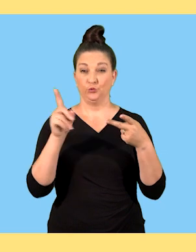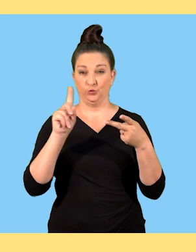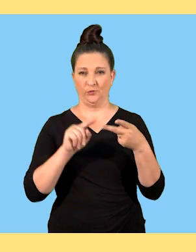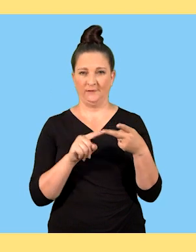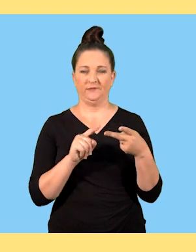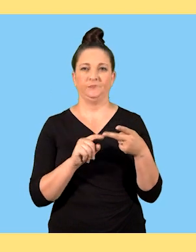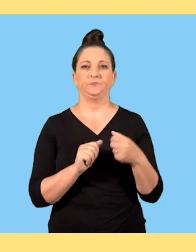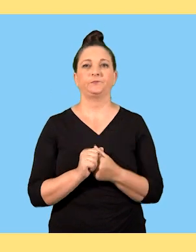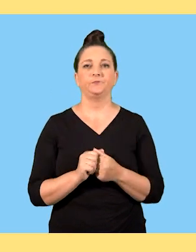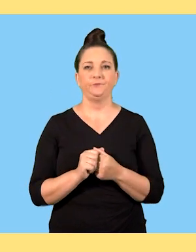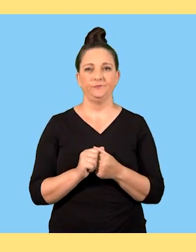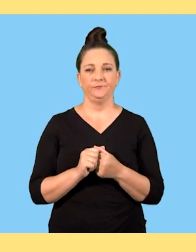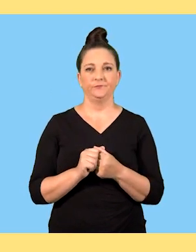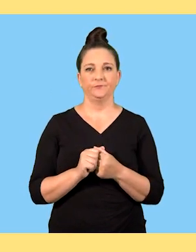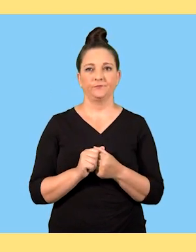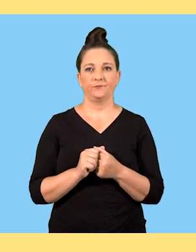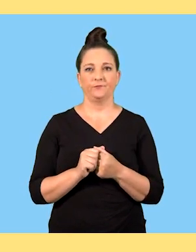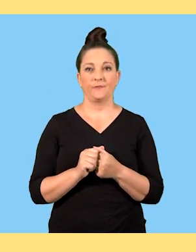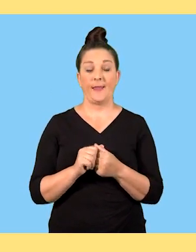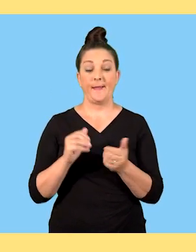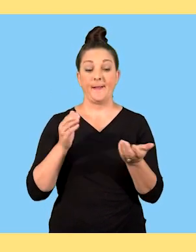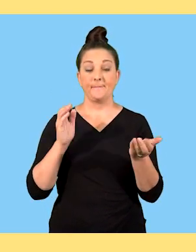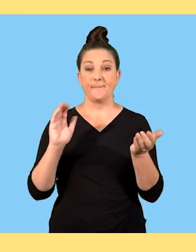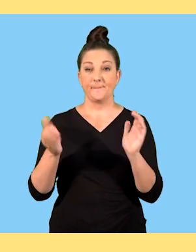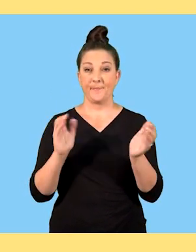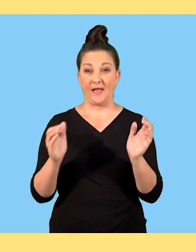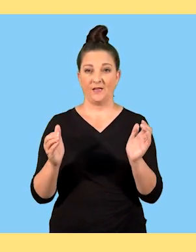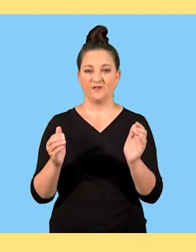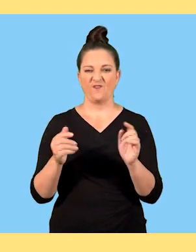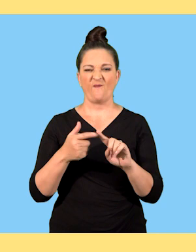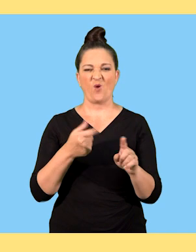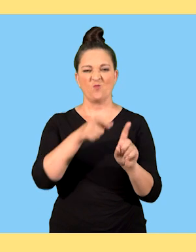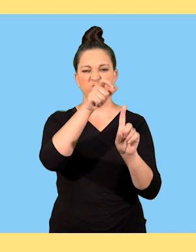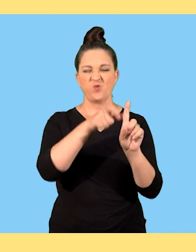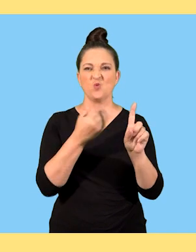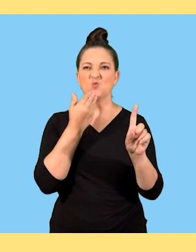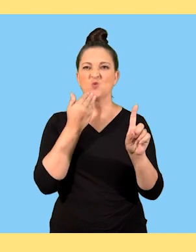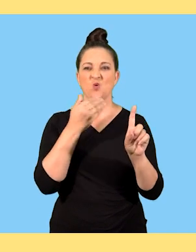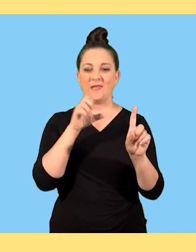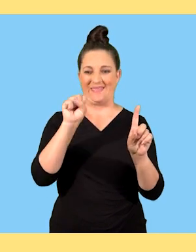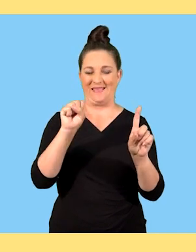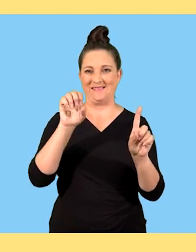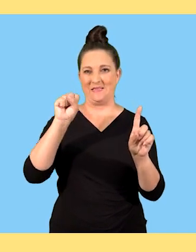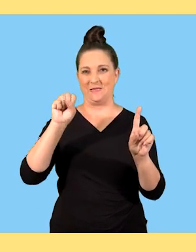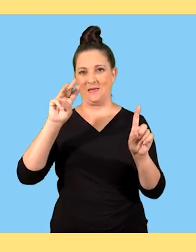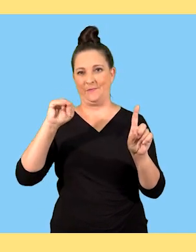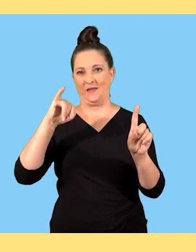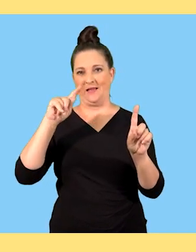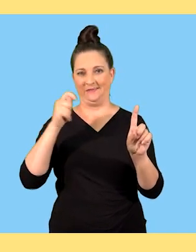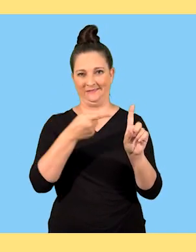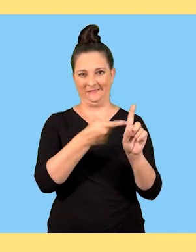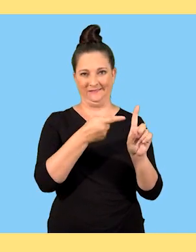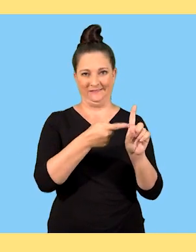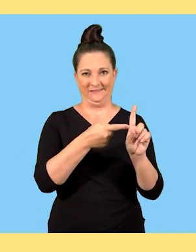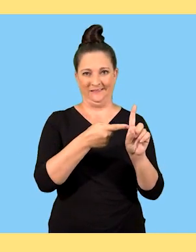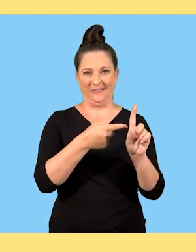Adjustment number 2, it reads, the balance of the account of S. Smith, a debtor, must be written off